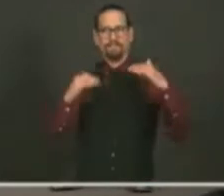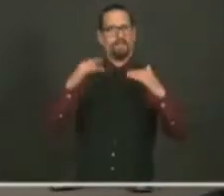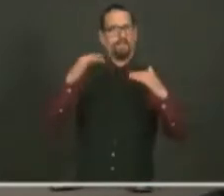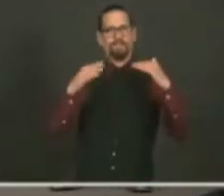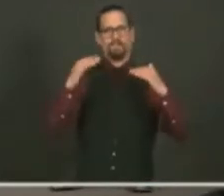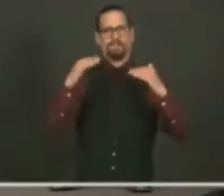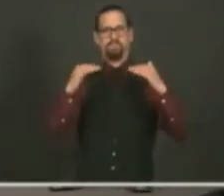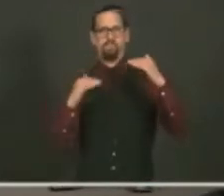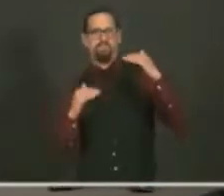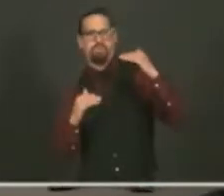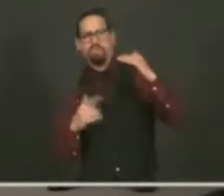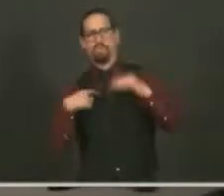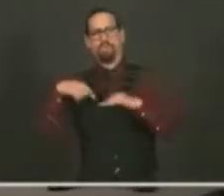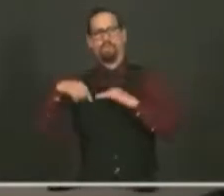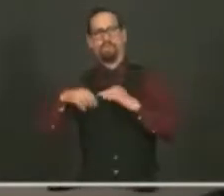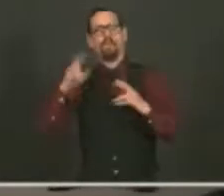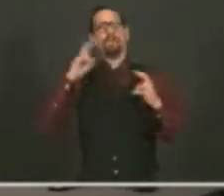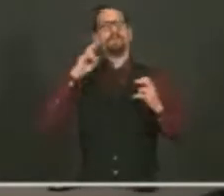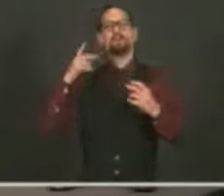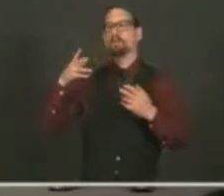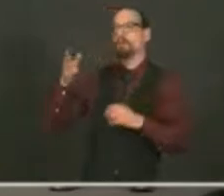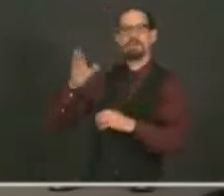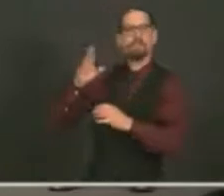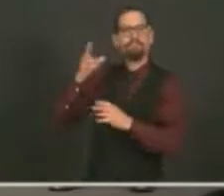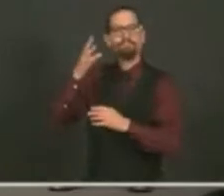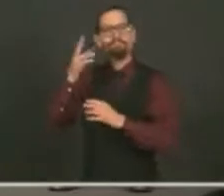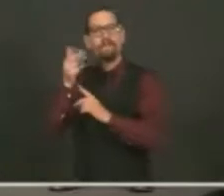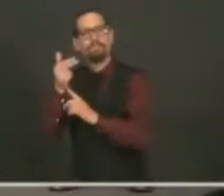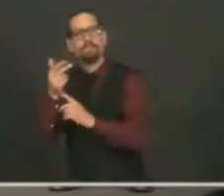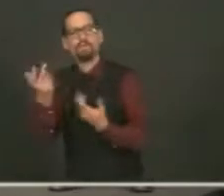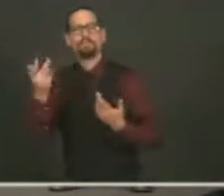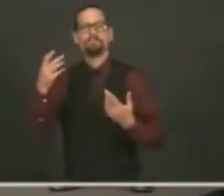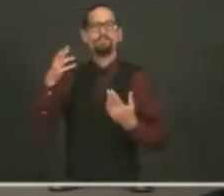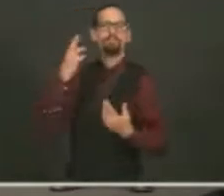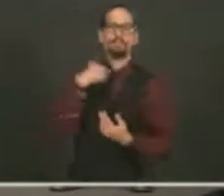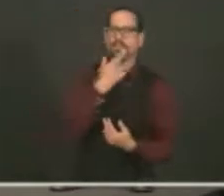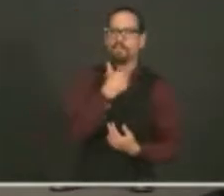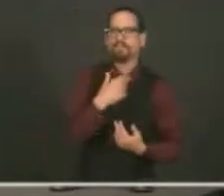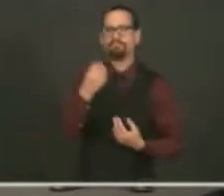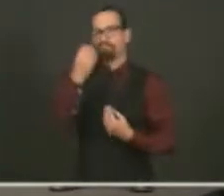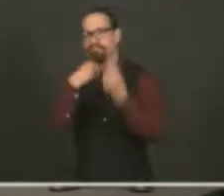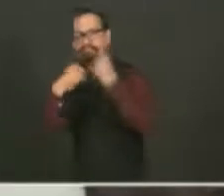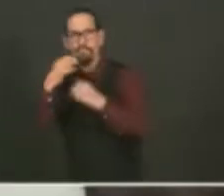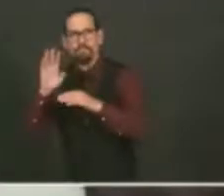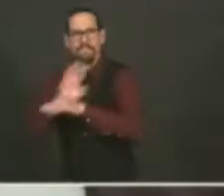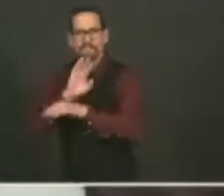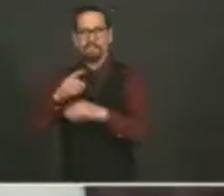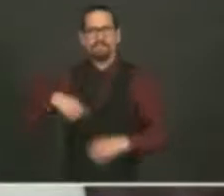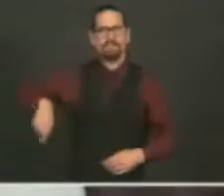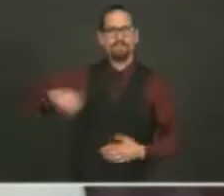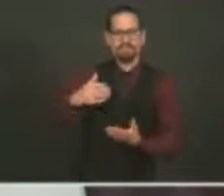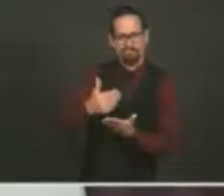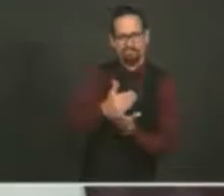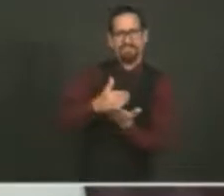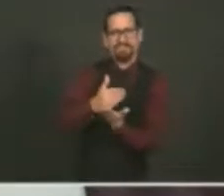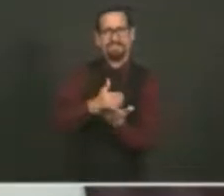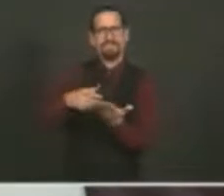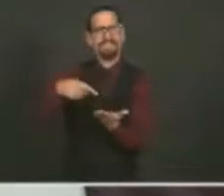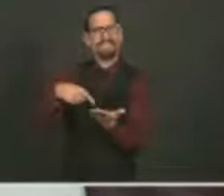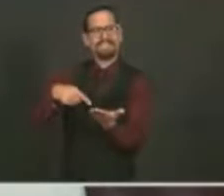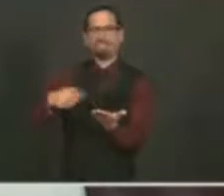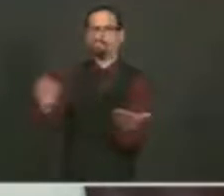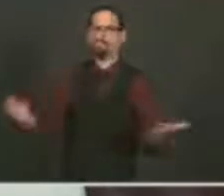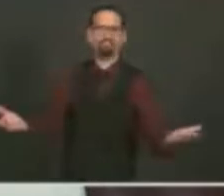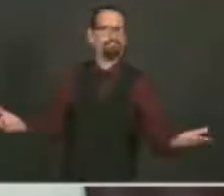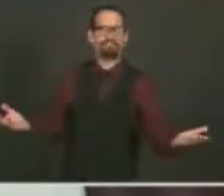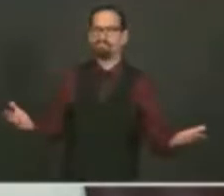towards healthcare and the hospitality space, Yeah. we might as well be in a lockdown for some businesses. So, no, I would say two things. Purgatory